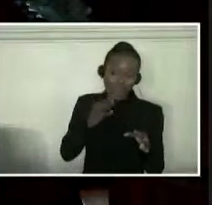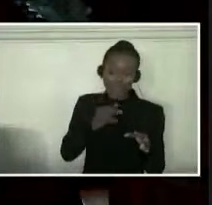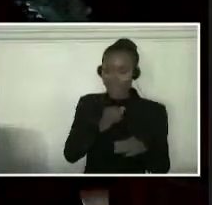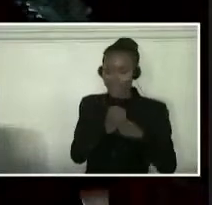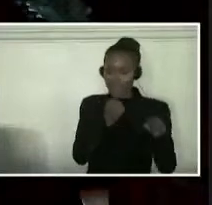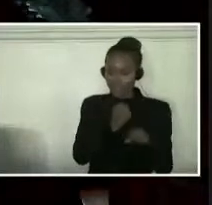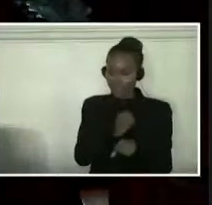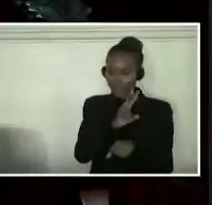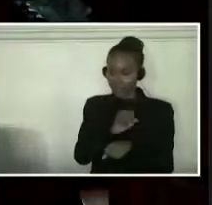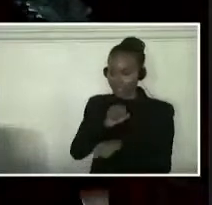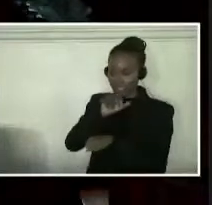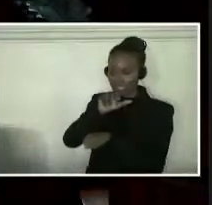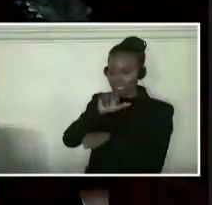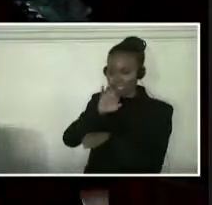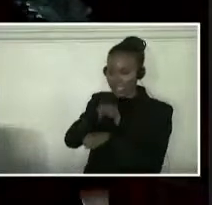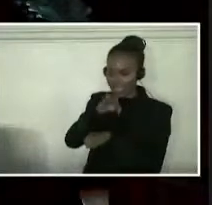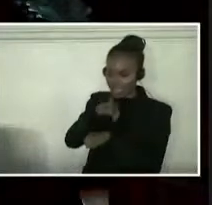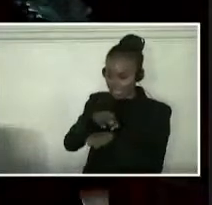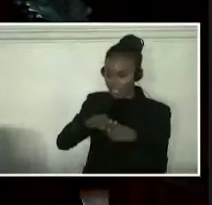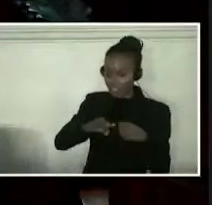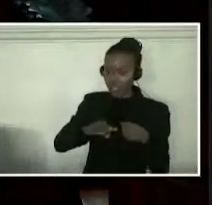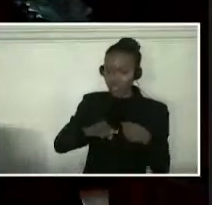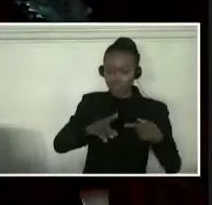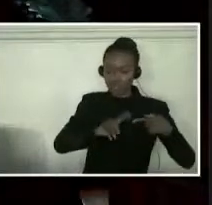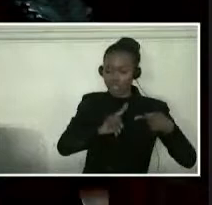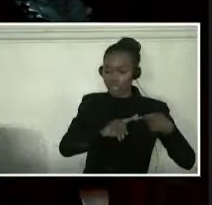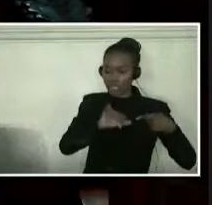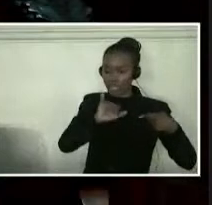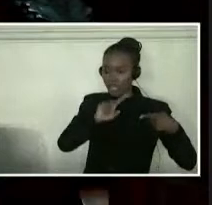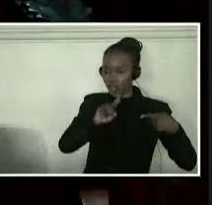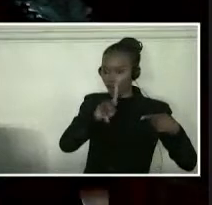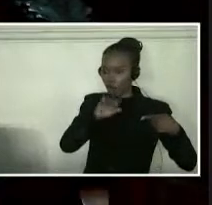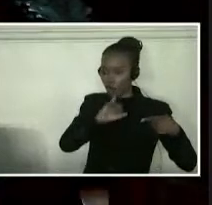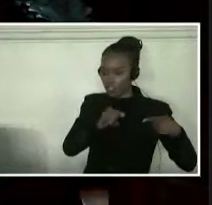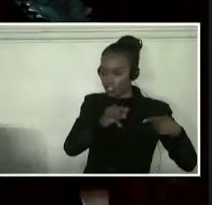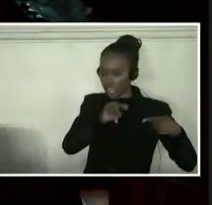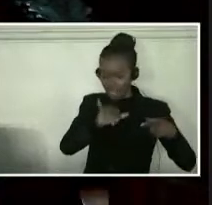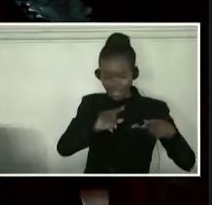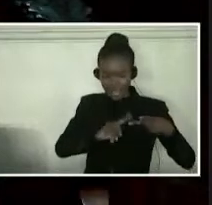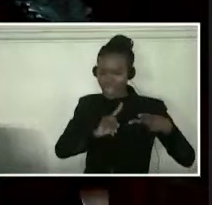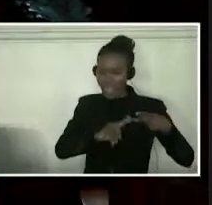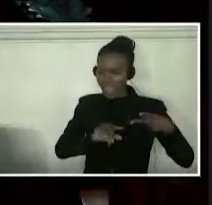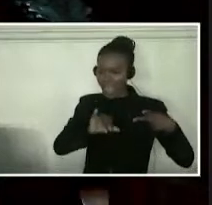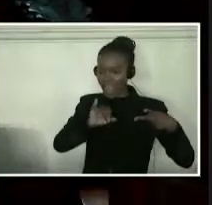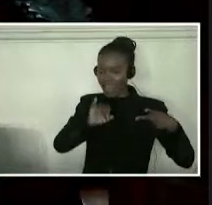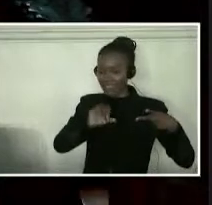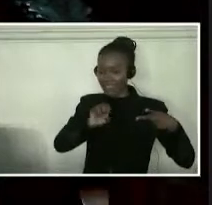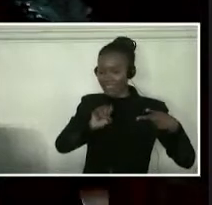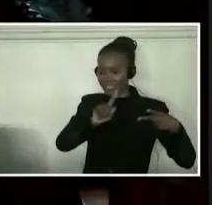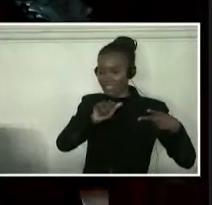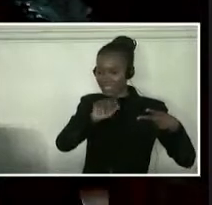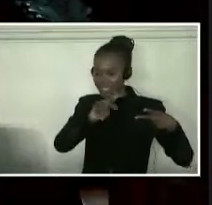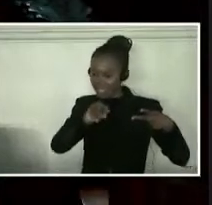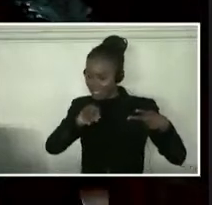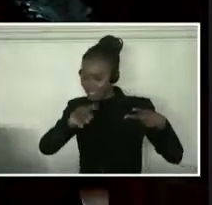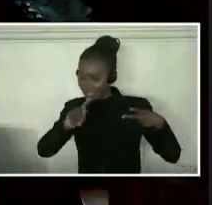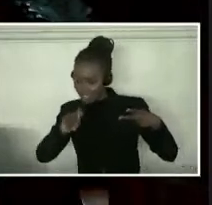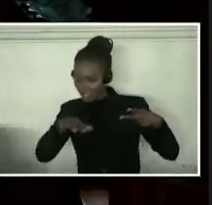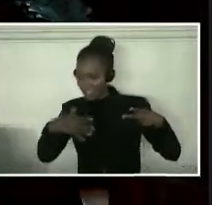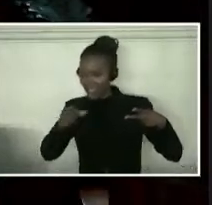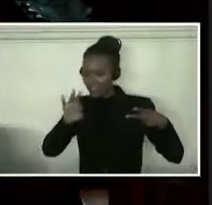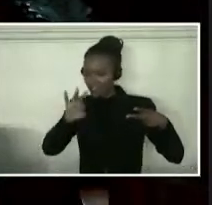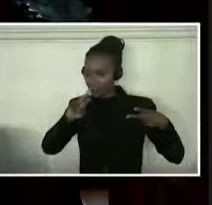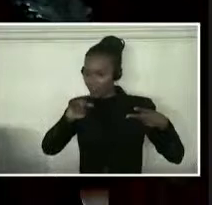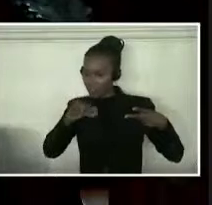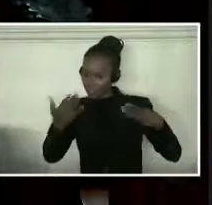congenital and saint francis into one complex that distance is seven